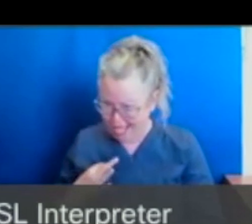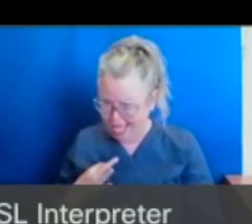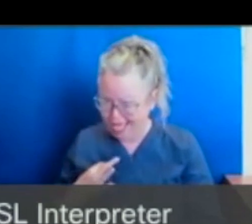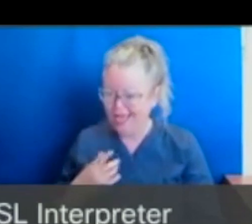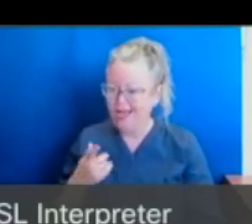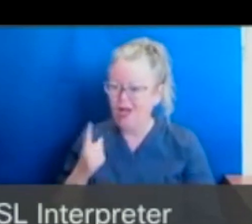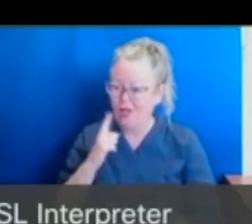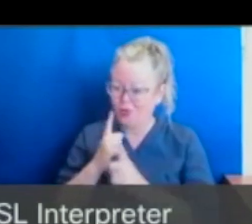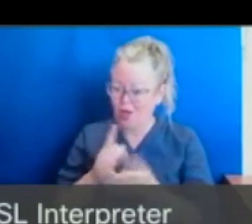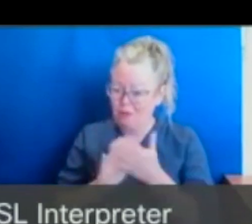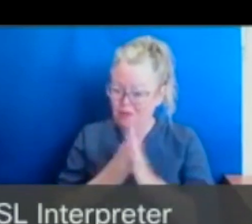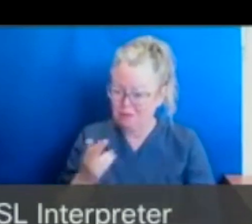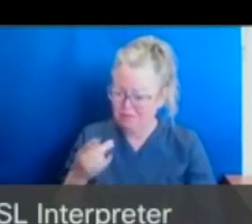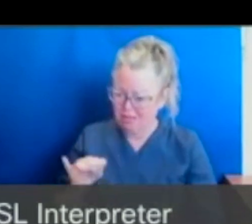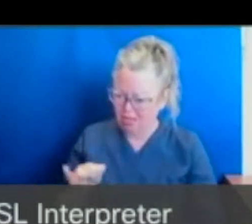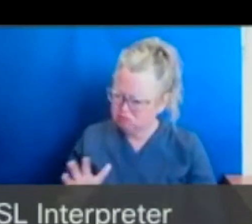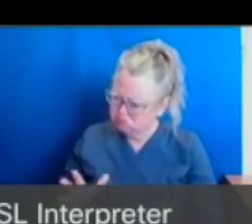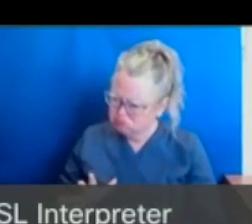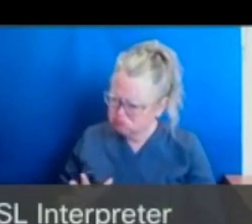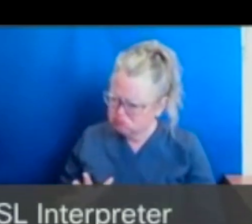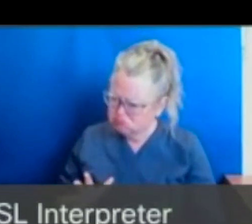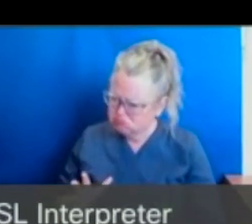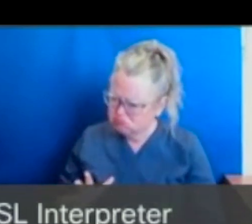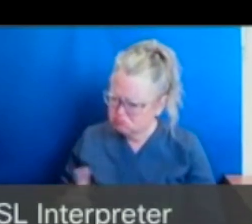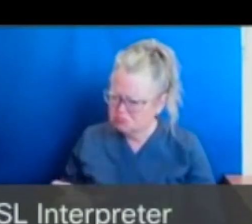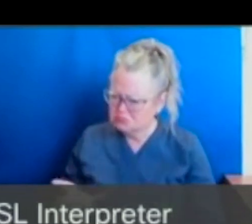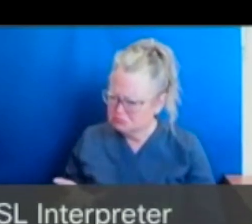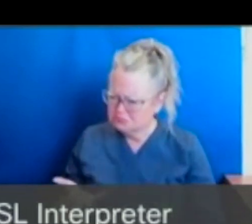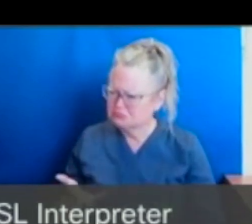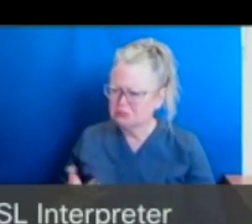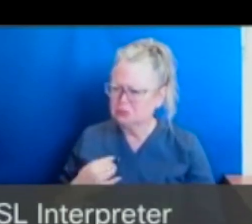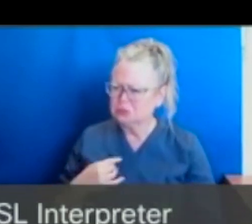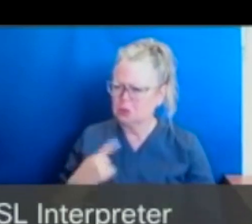Is this a question about whether the